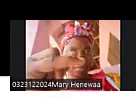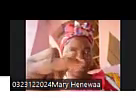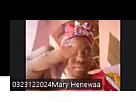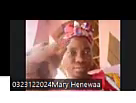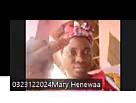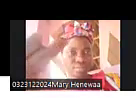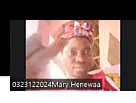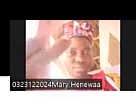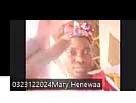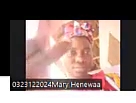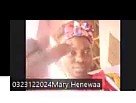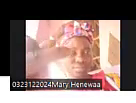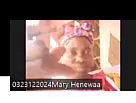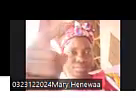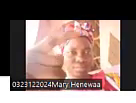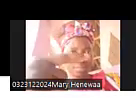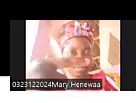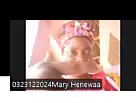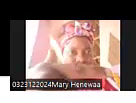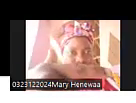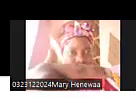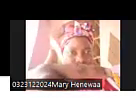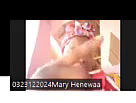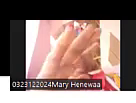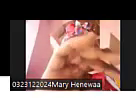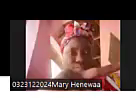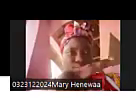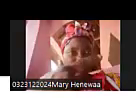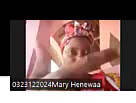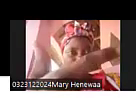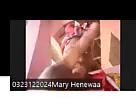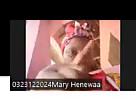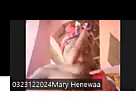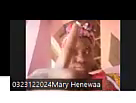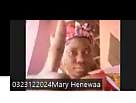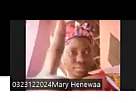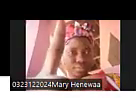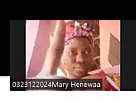L-A-C-K. Good. Lack. Good. You are doing well.